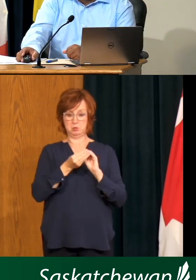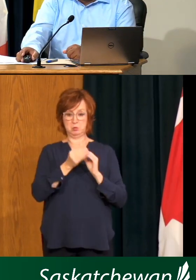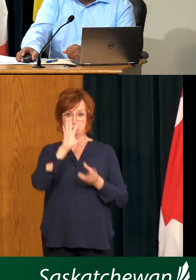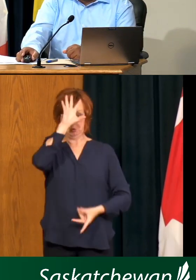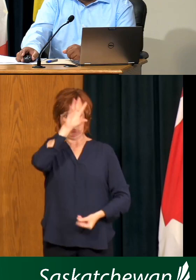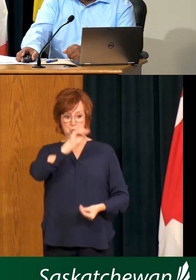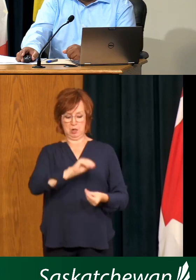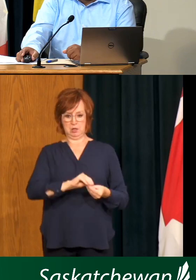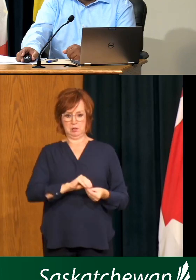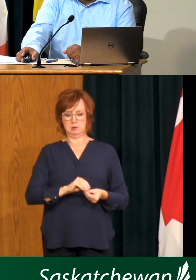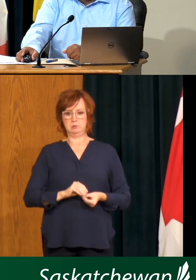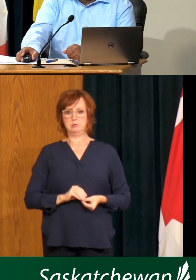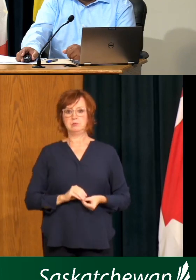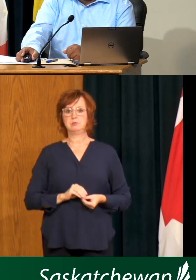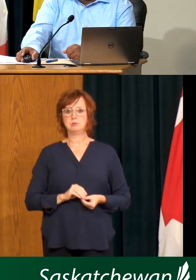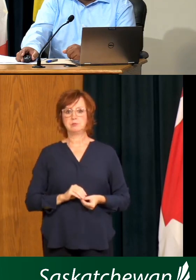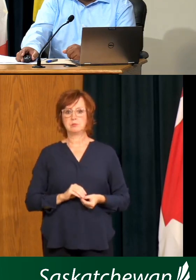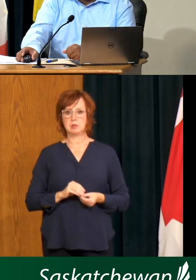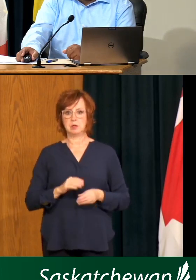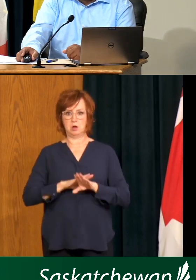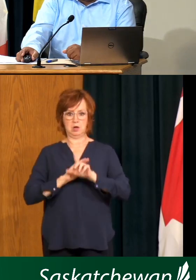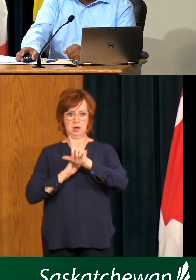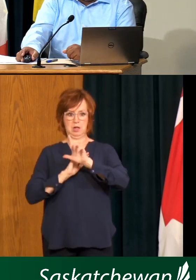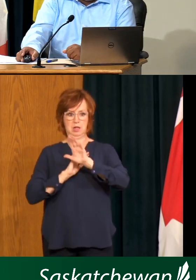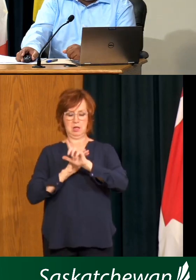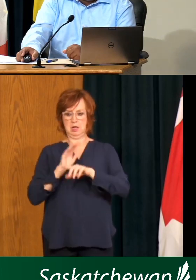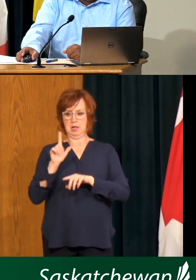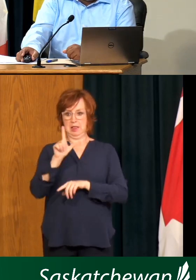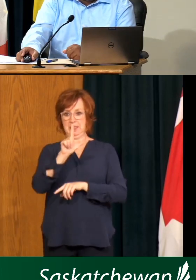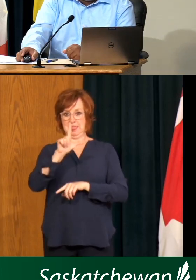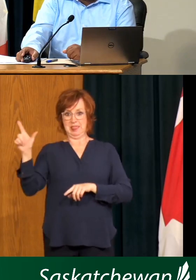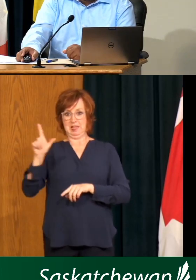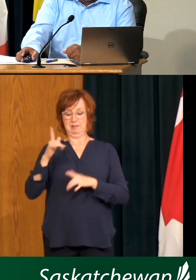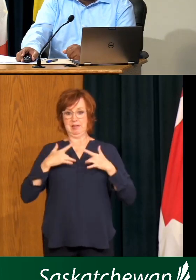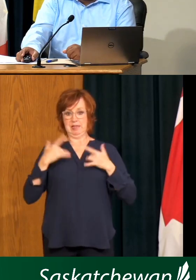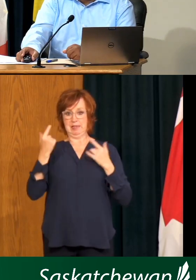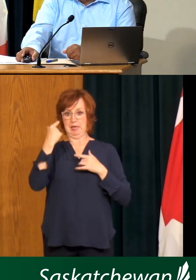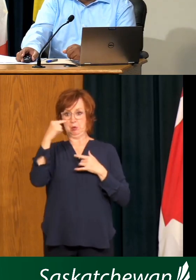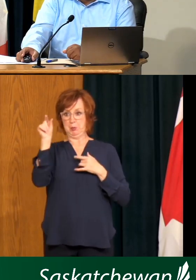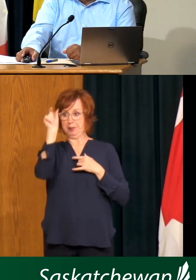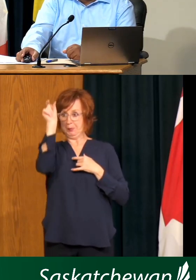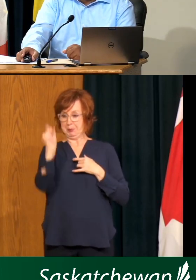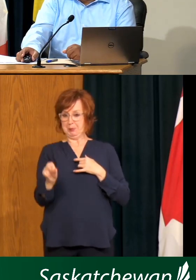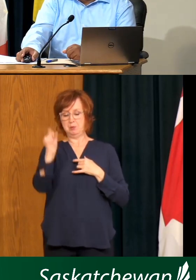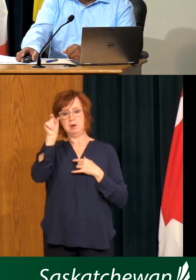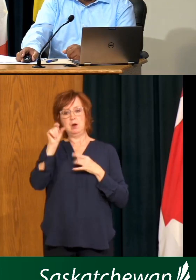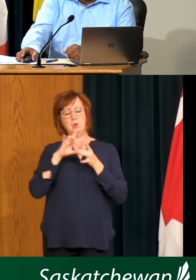the initial case numbers to the left are the light green ones. They were mostly due to travel, and that has